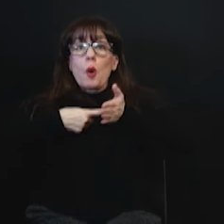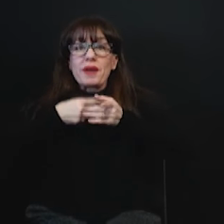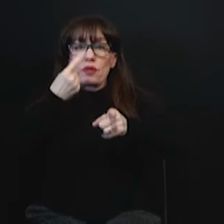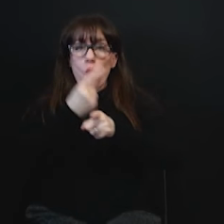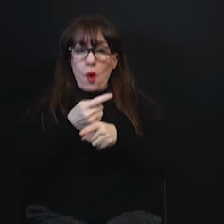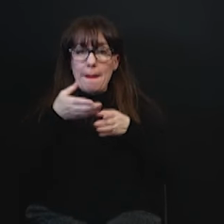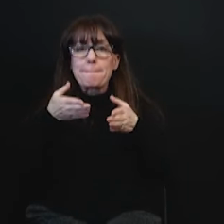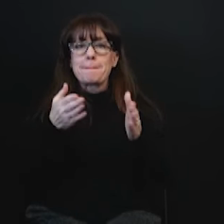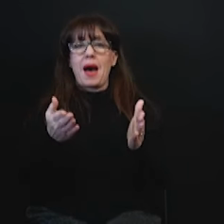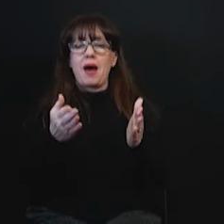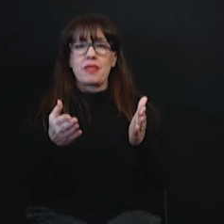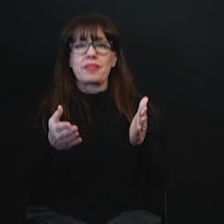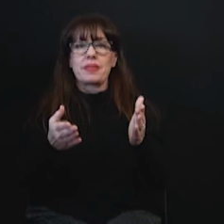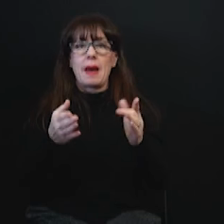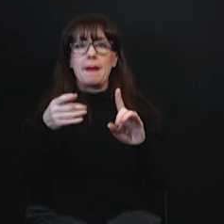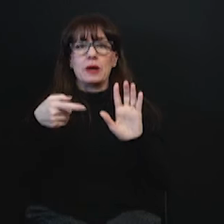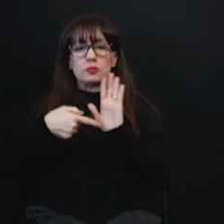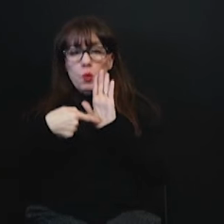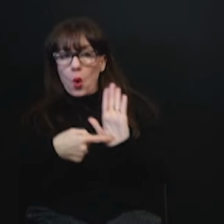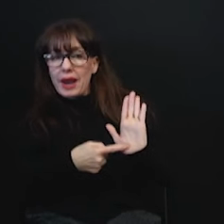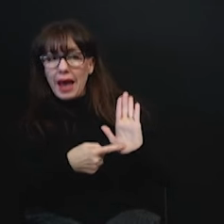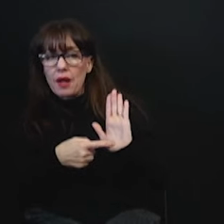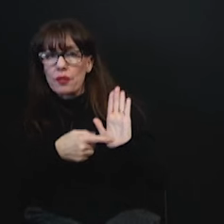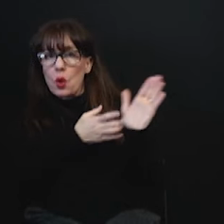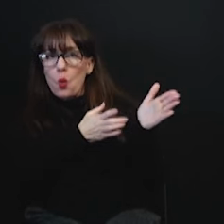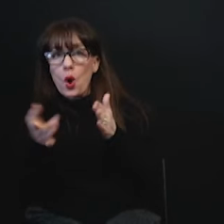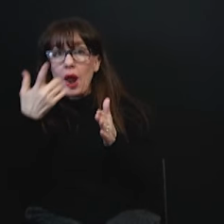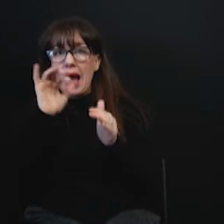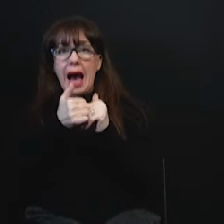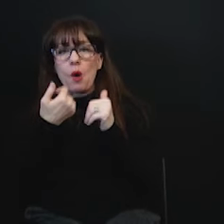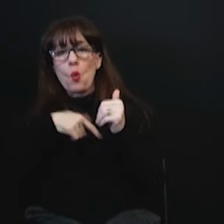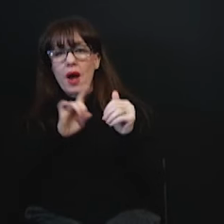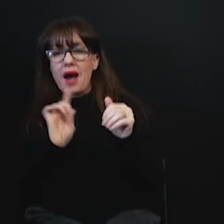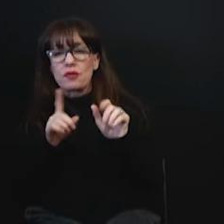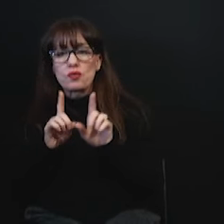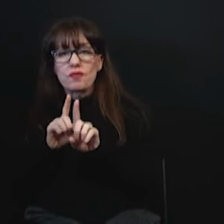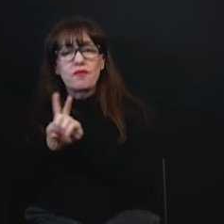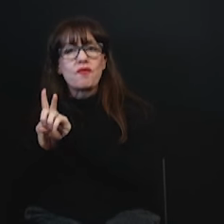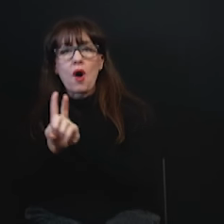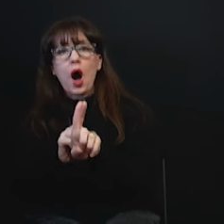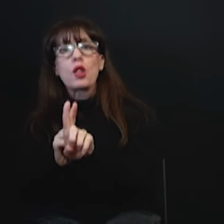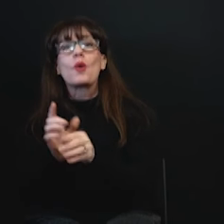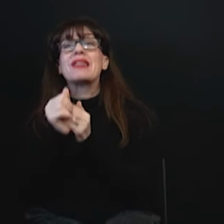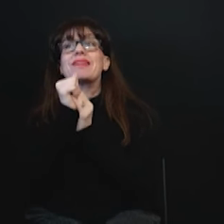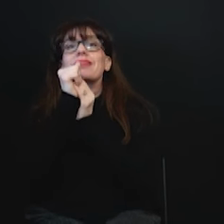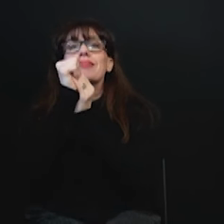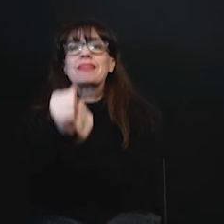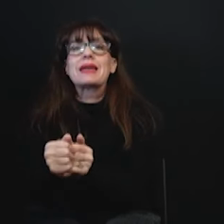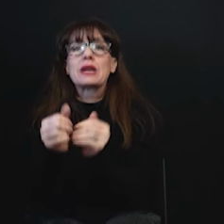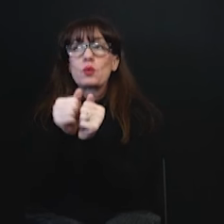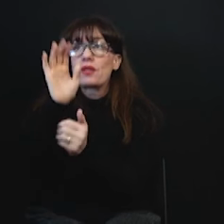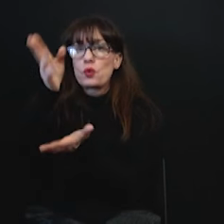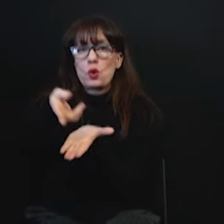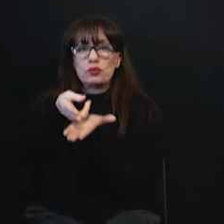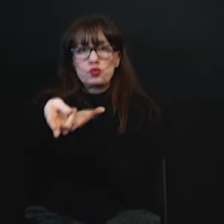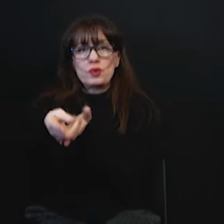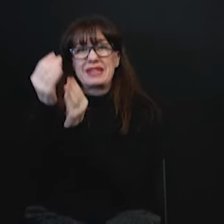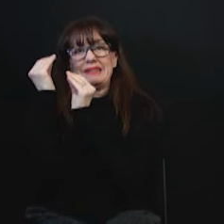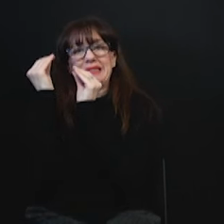Lord. Point out the road for me to follow. Lead me by your truth and teach